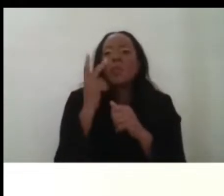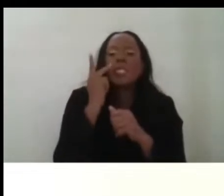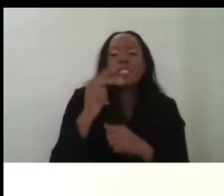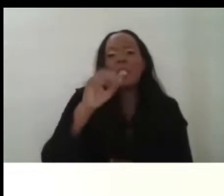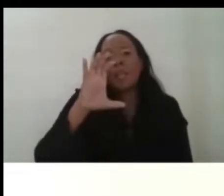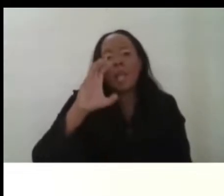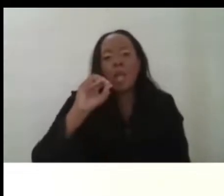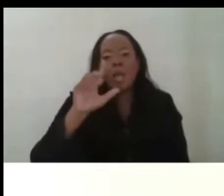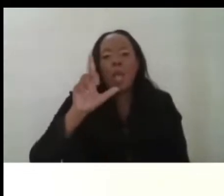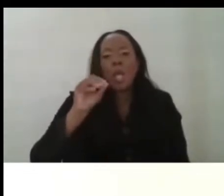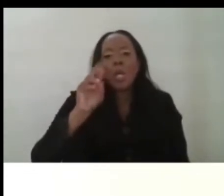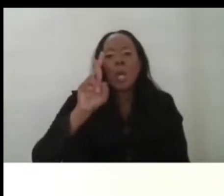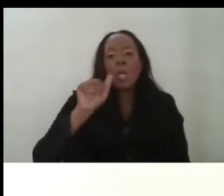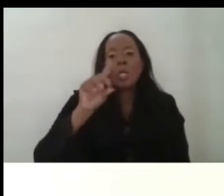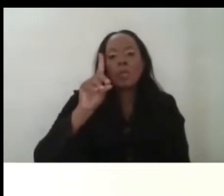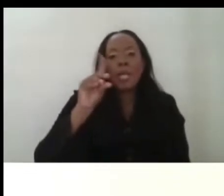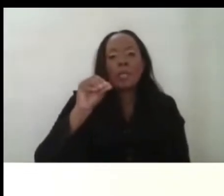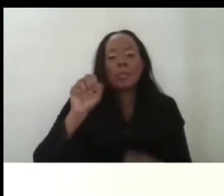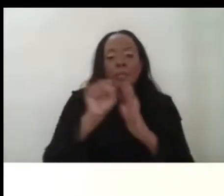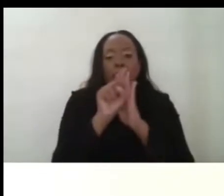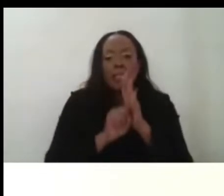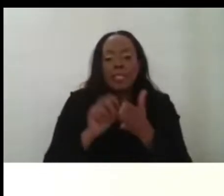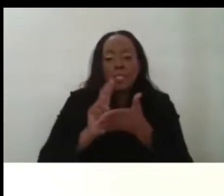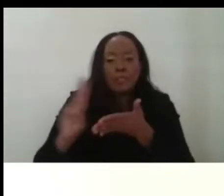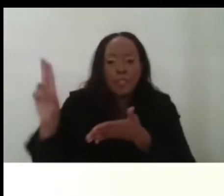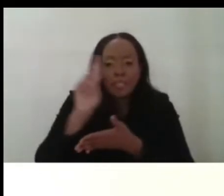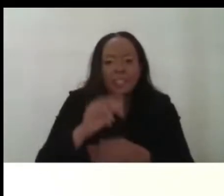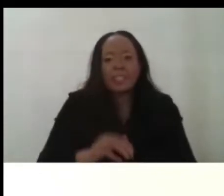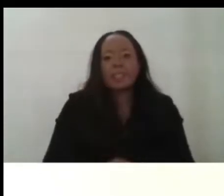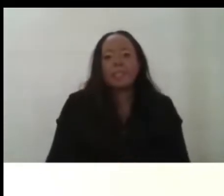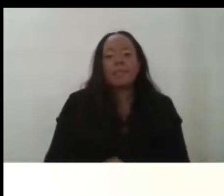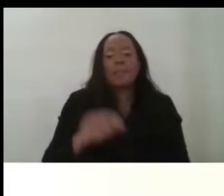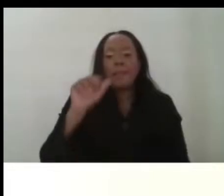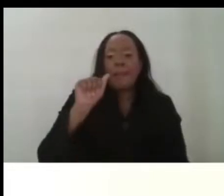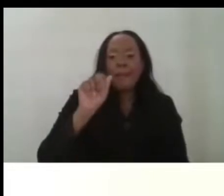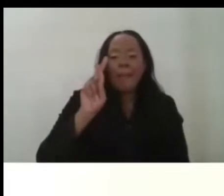and University of Arizona, and even NOAA. It's not the first time.